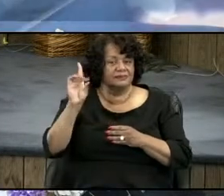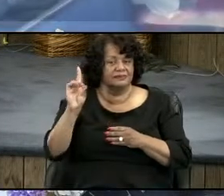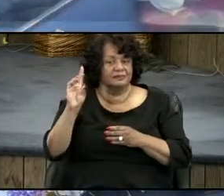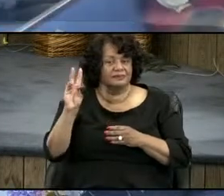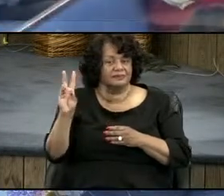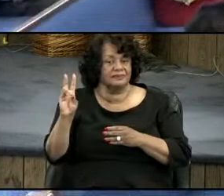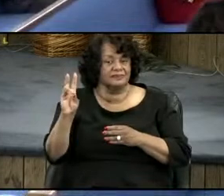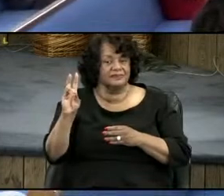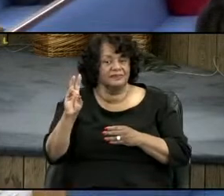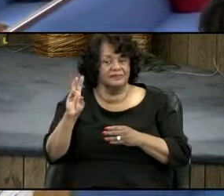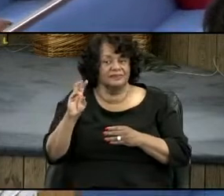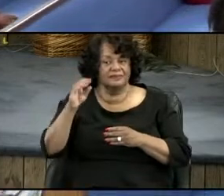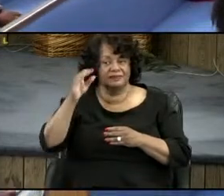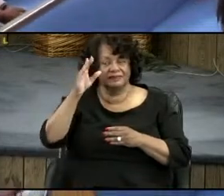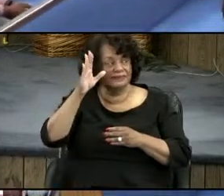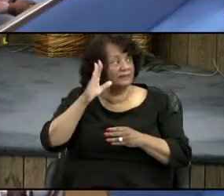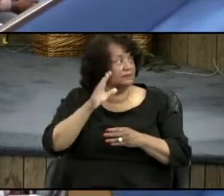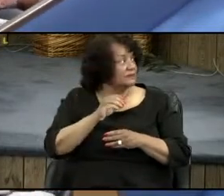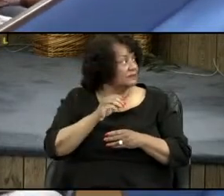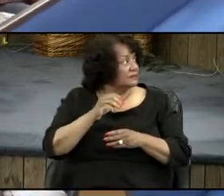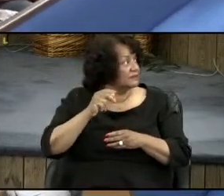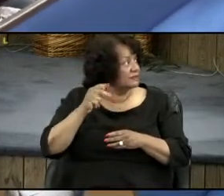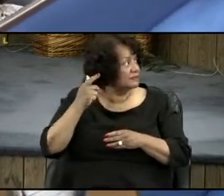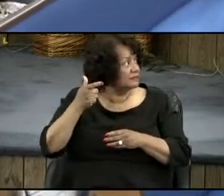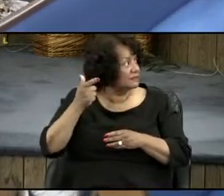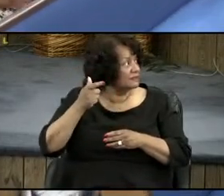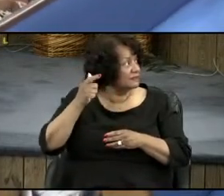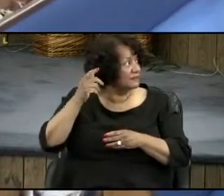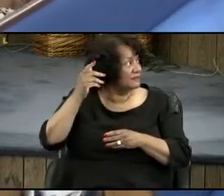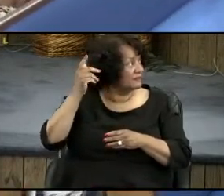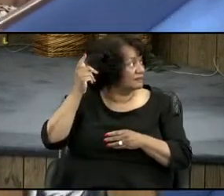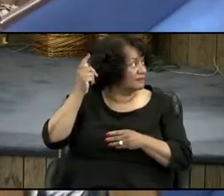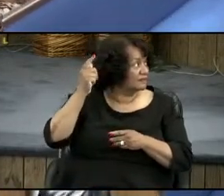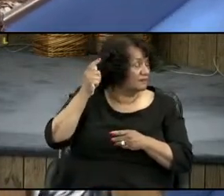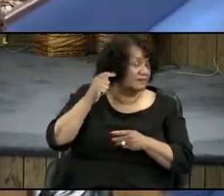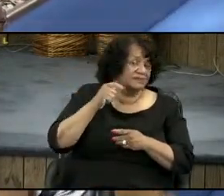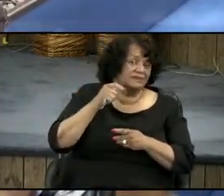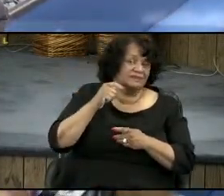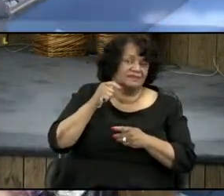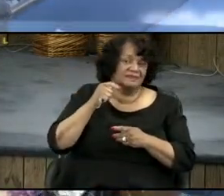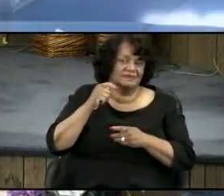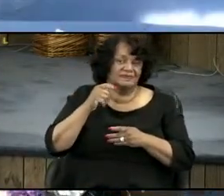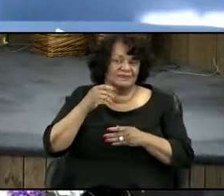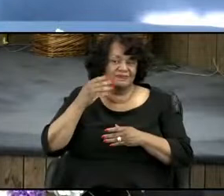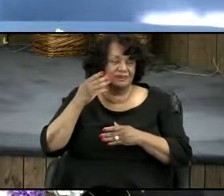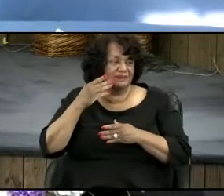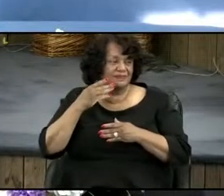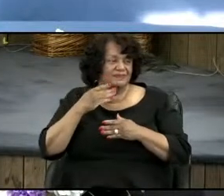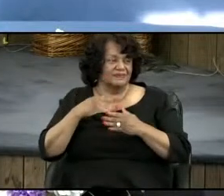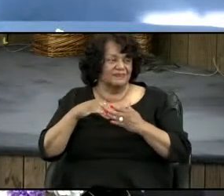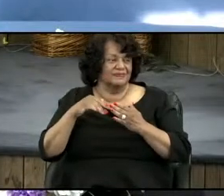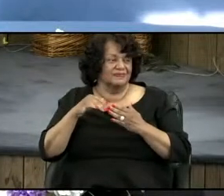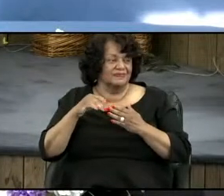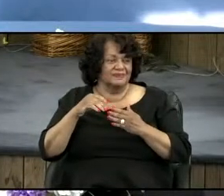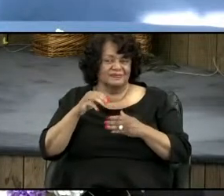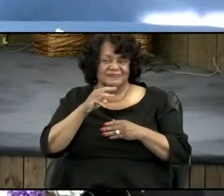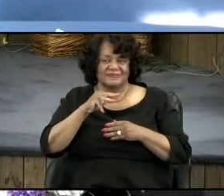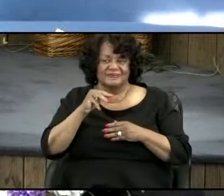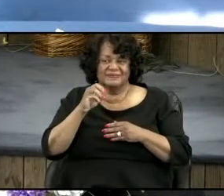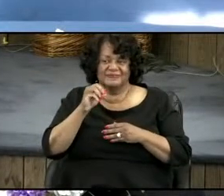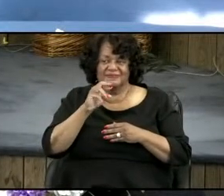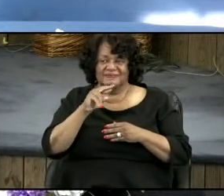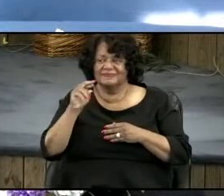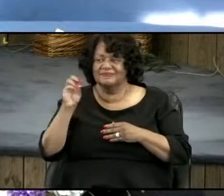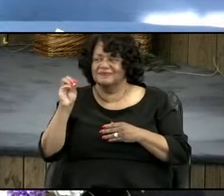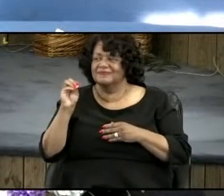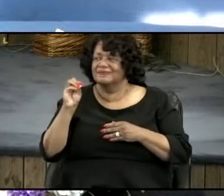87, Brother Greenaway, 72, Elder Parker, and Brother Morrow. I don't know, man. I can't tell with your mask. If you